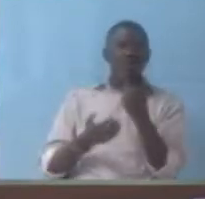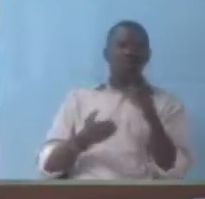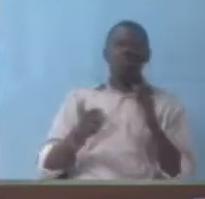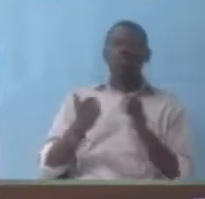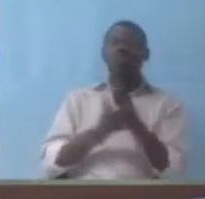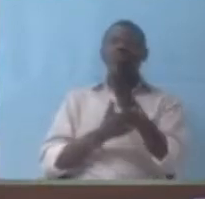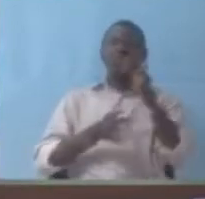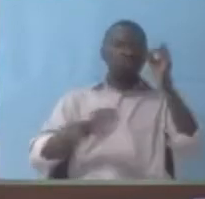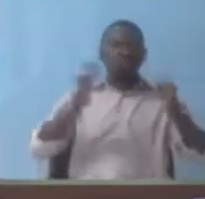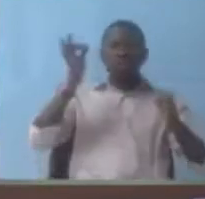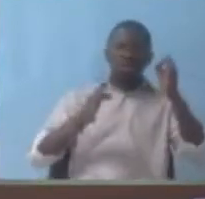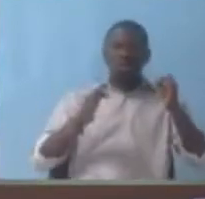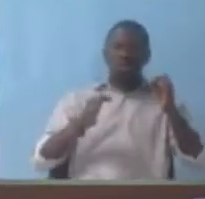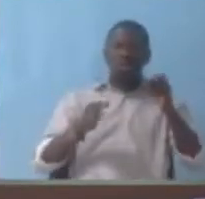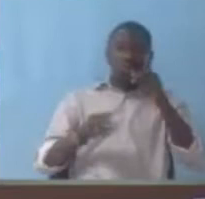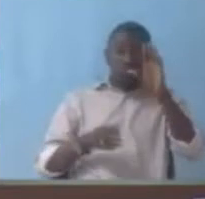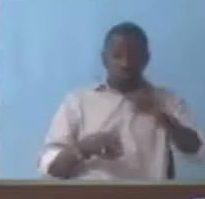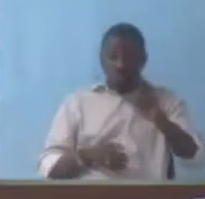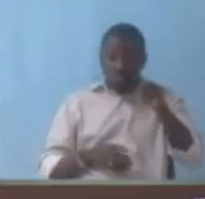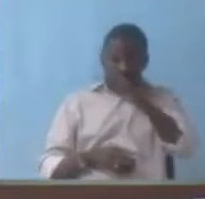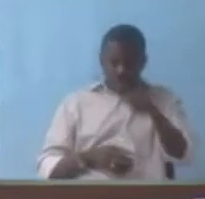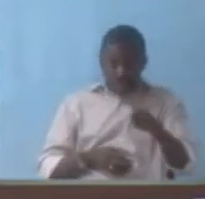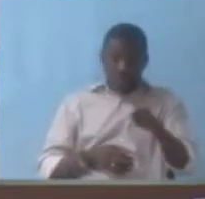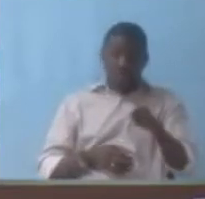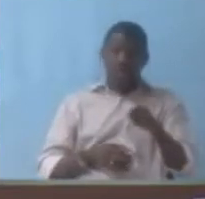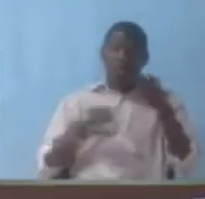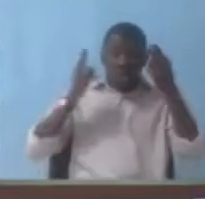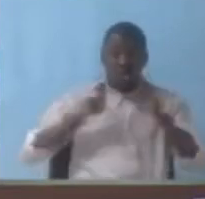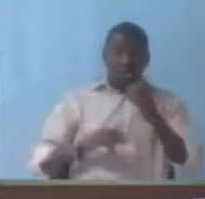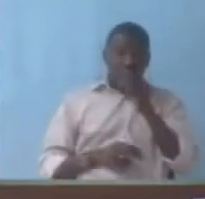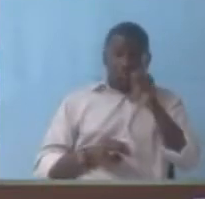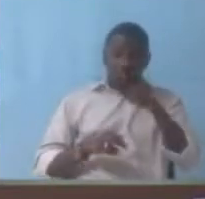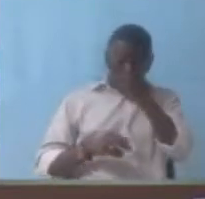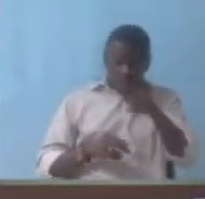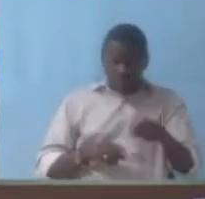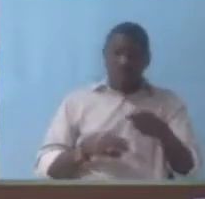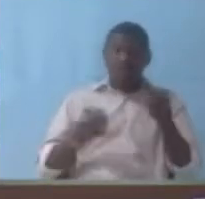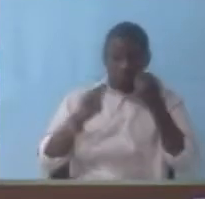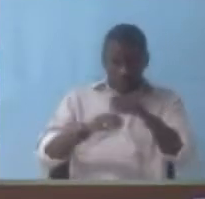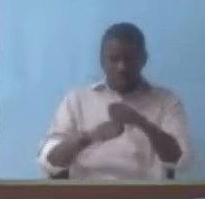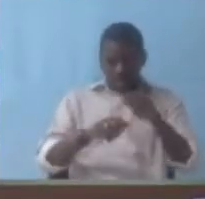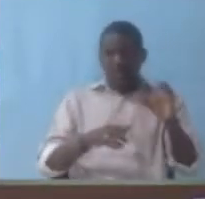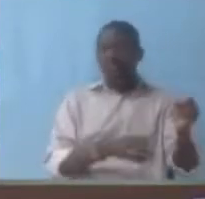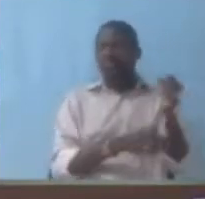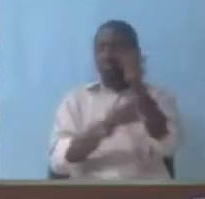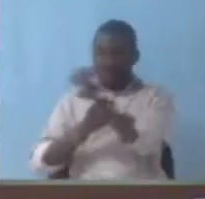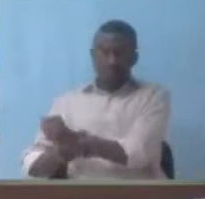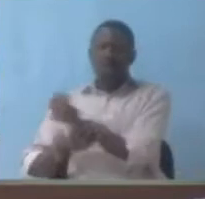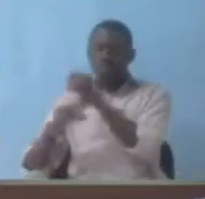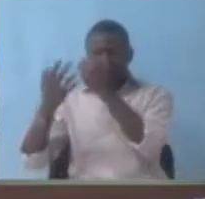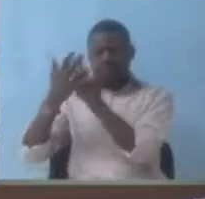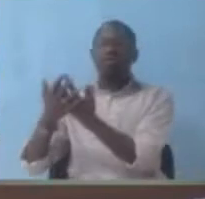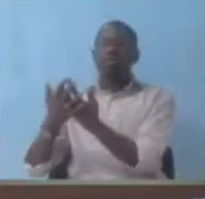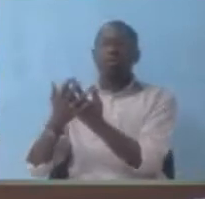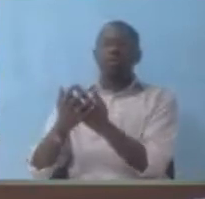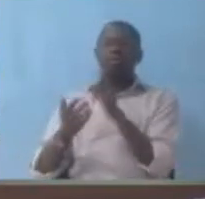balati katu ndel la ngamel lon dalta melna wala myintiko kiti bunda leyo sembo soto kamo kitindi ni luwa ya muta